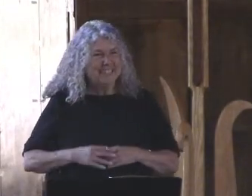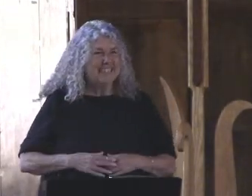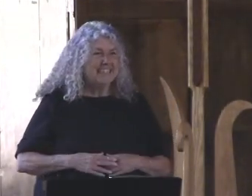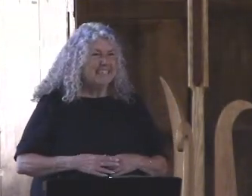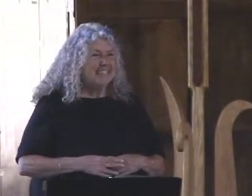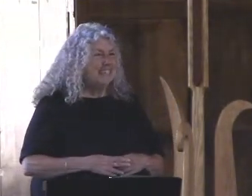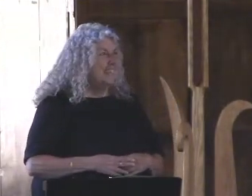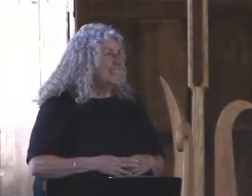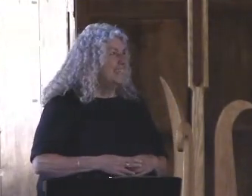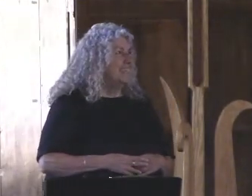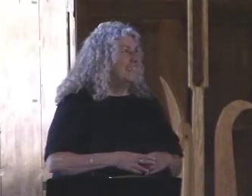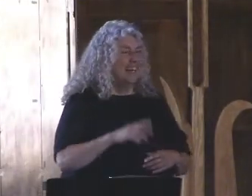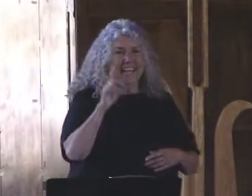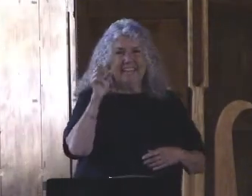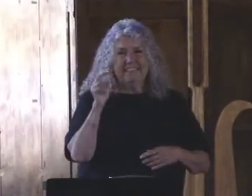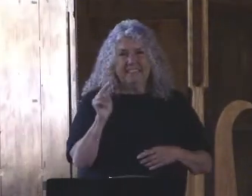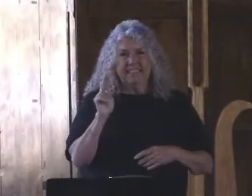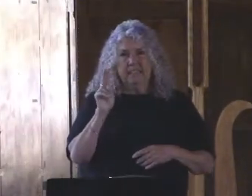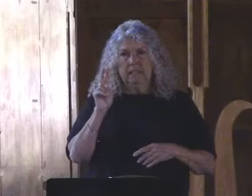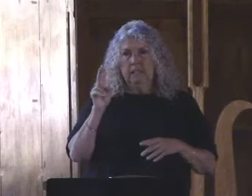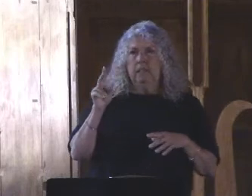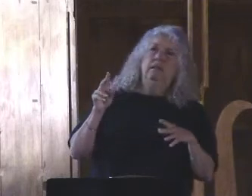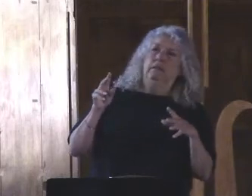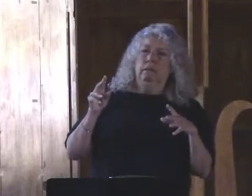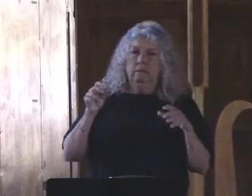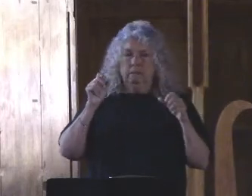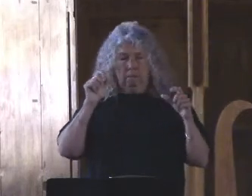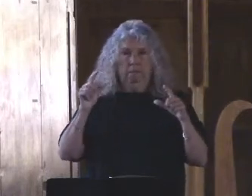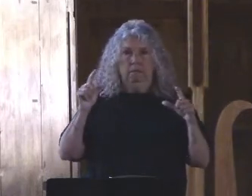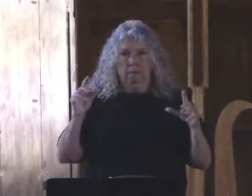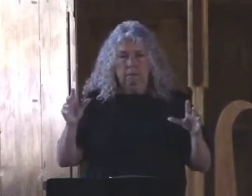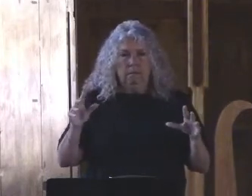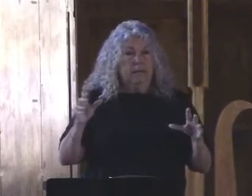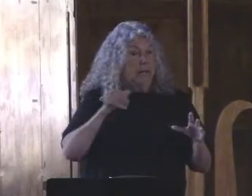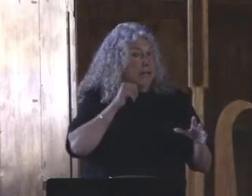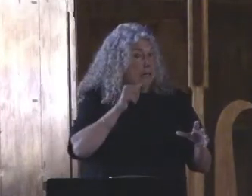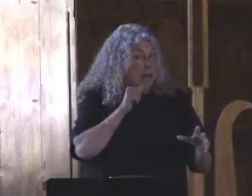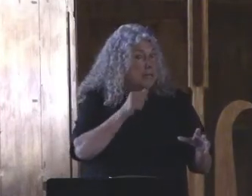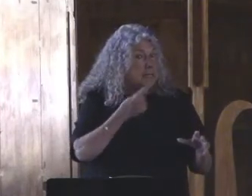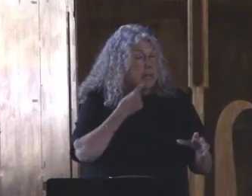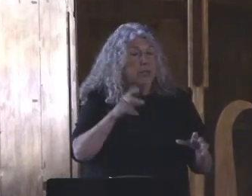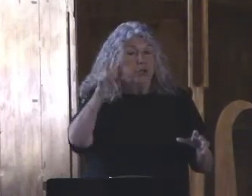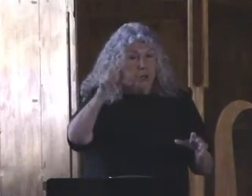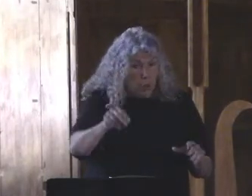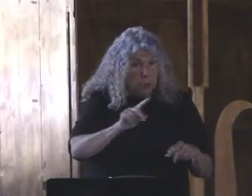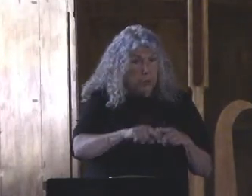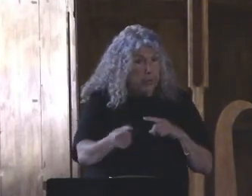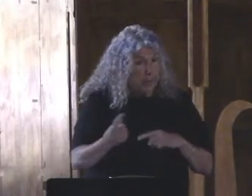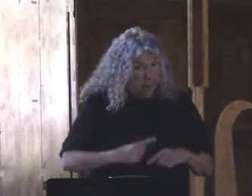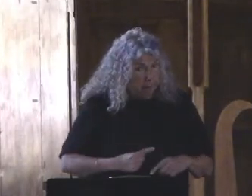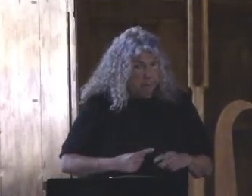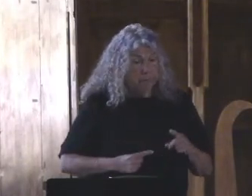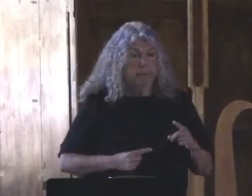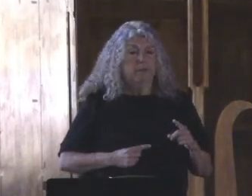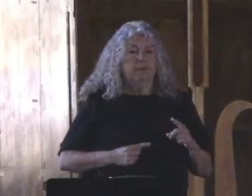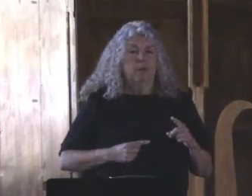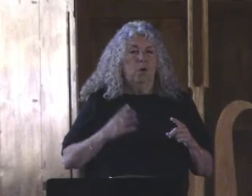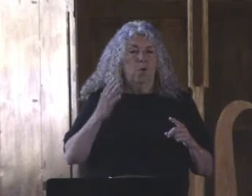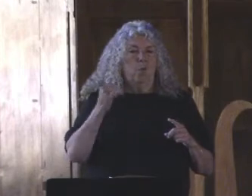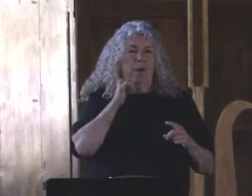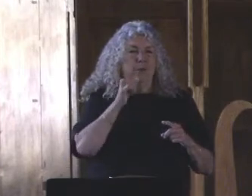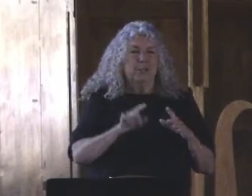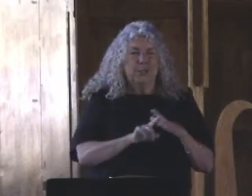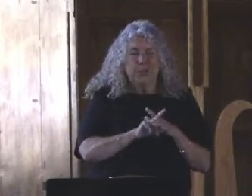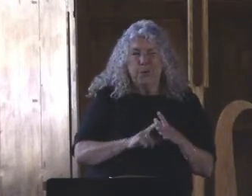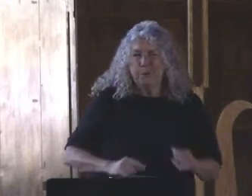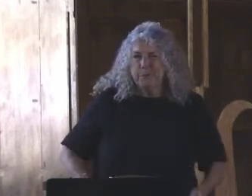the only woman there. And the dean just about fainted from surprise, but after all, he had not expressly forbidden her enrollment, so why wouldn't she